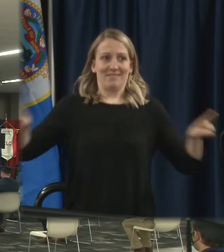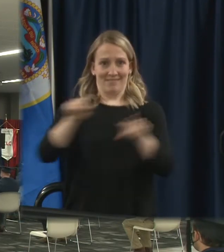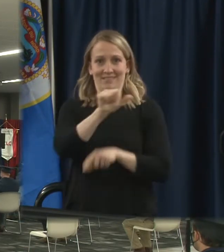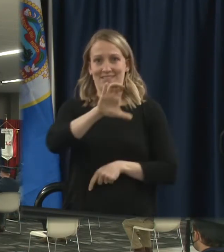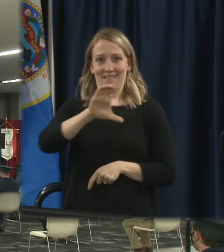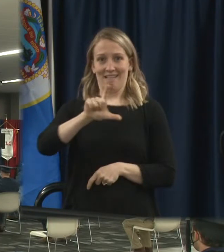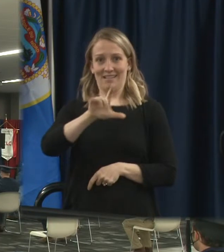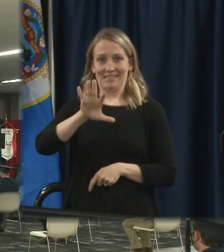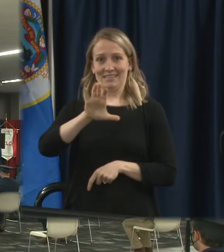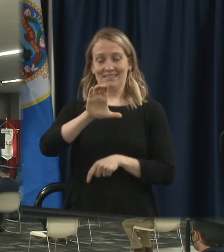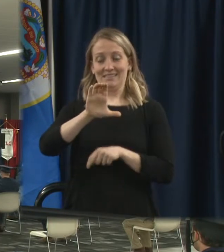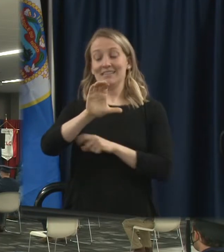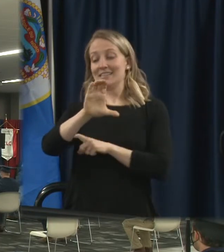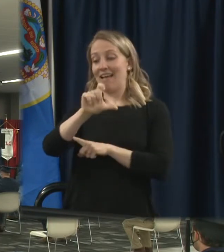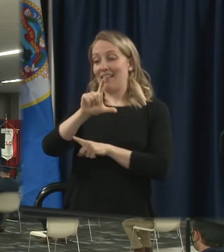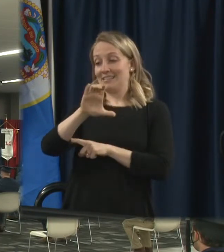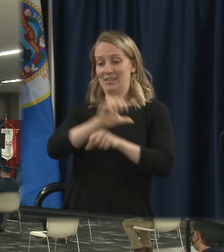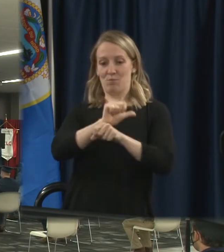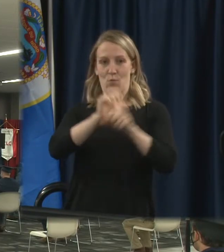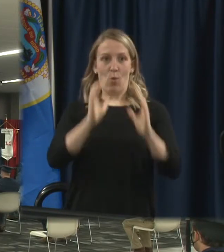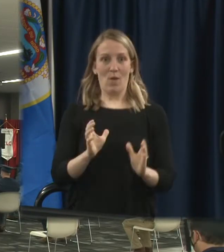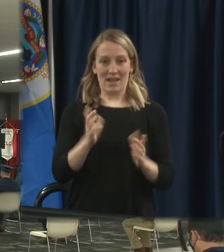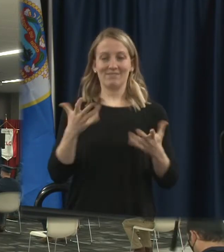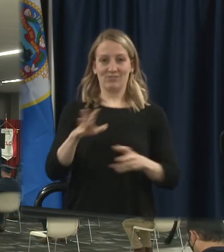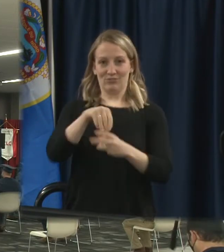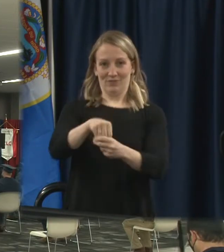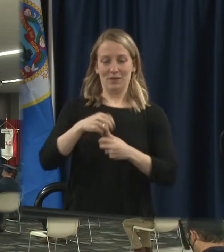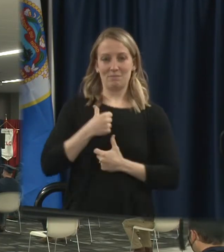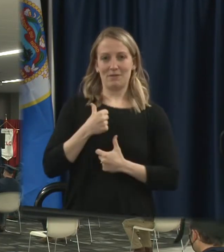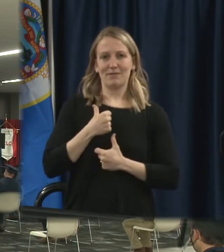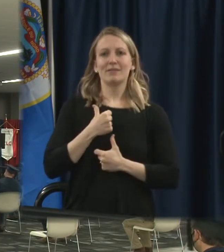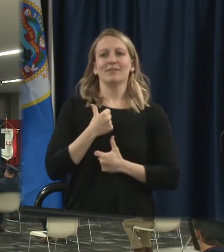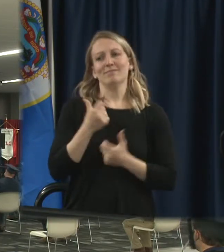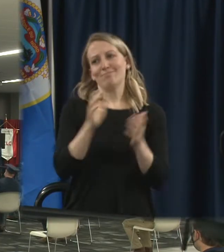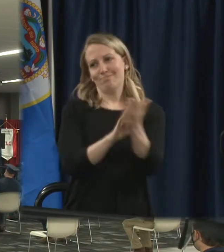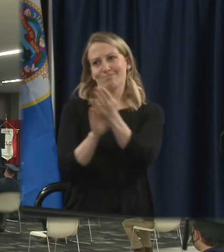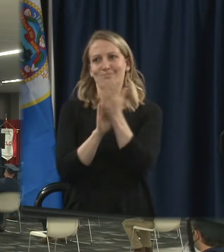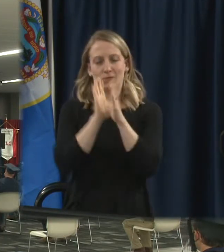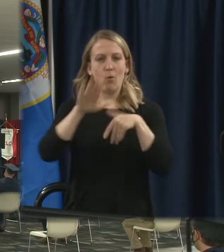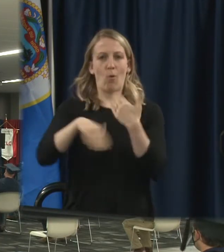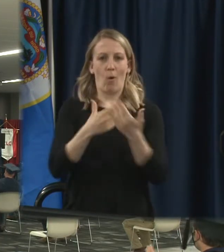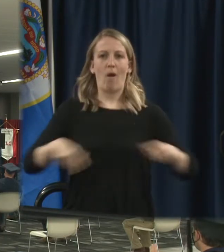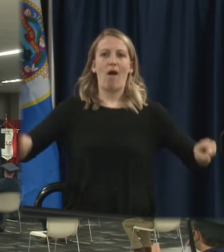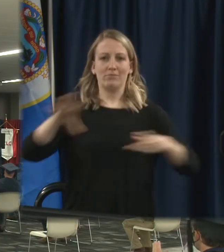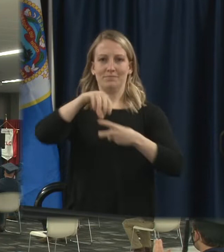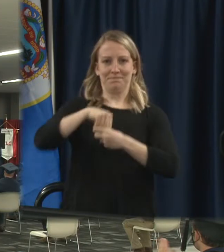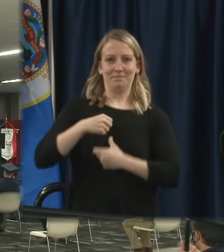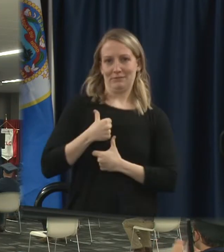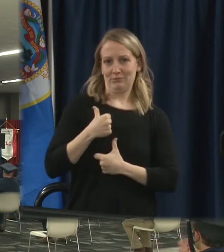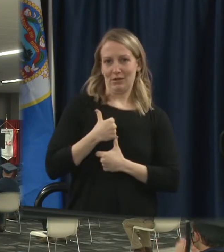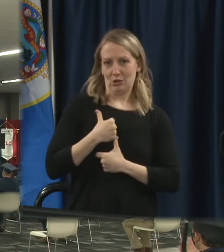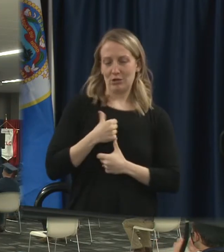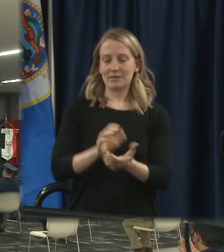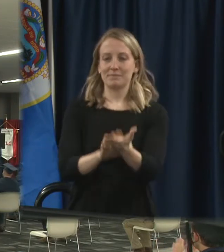employees who have served. Please join me with a round of applause to thank all who have served our country.